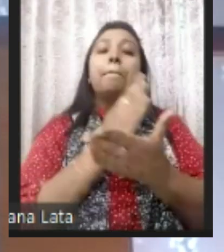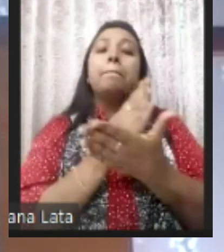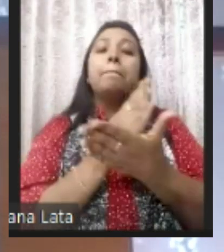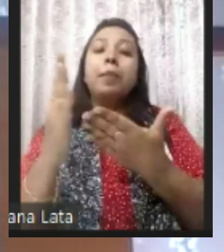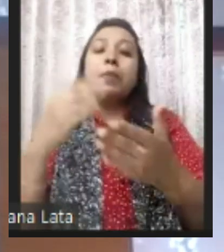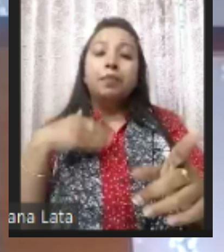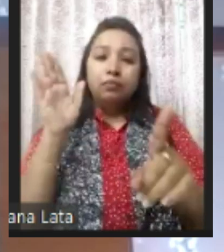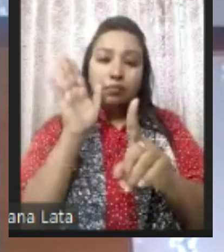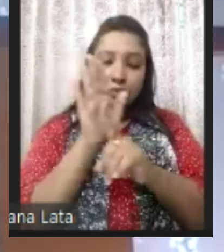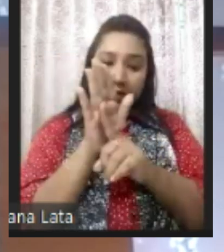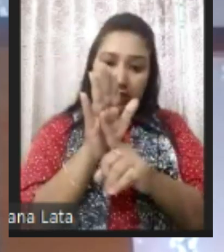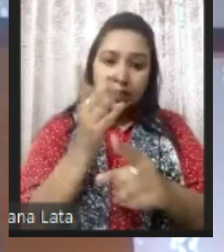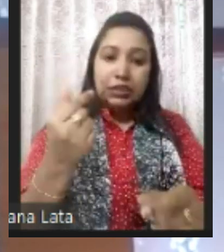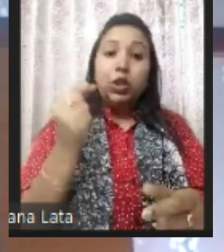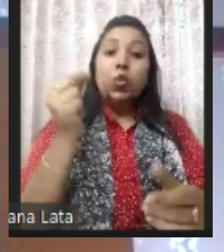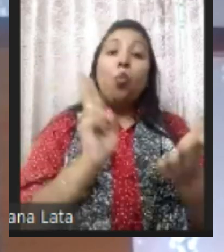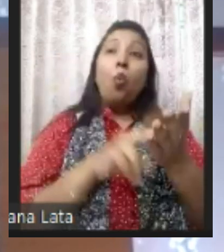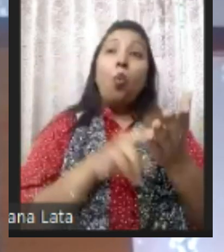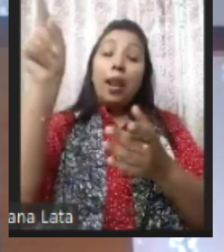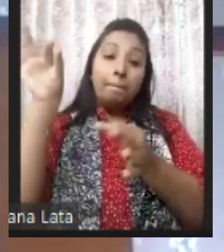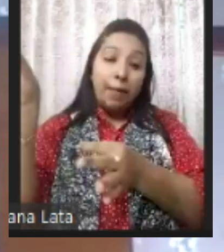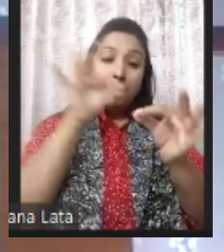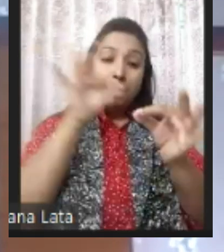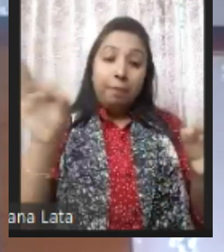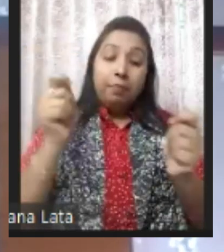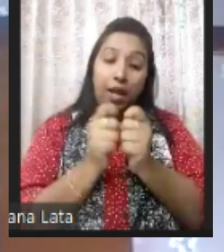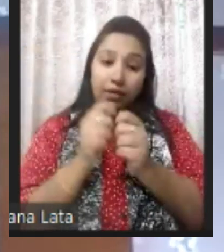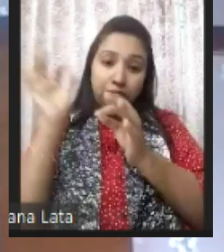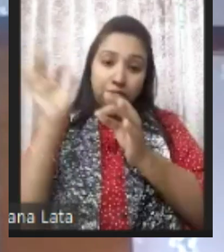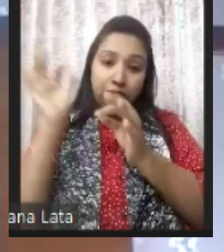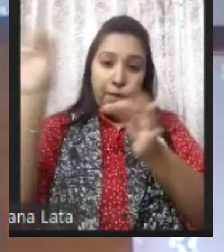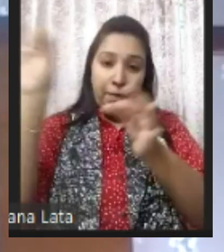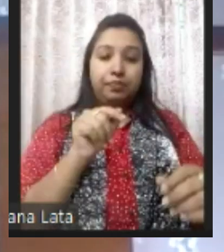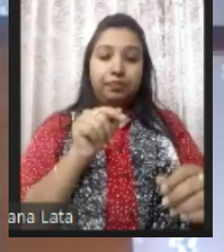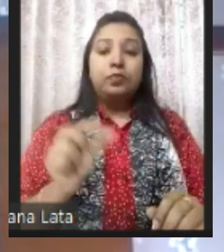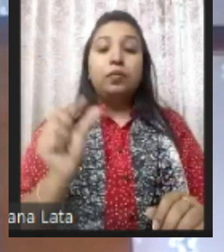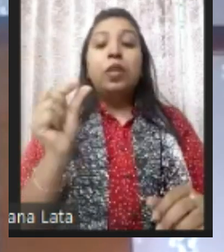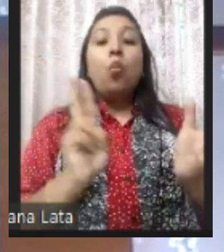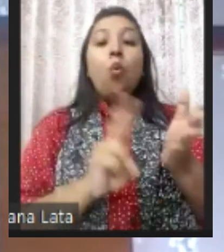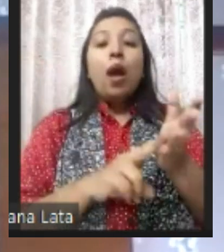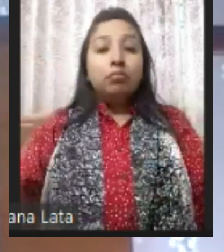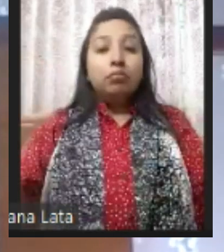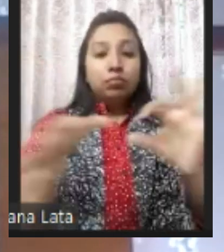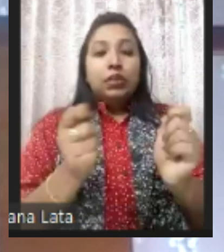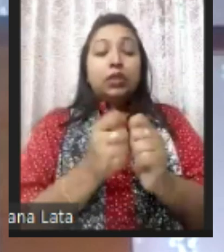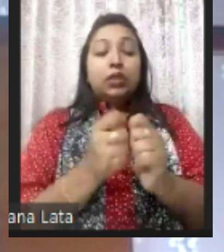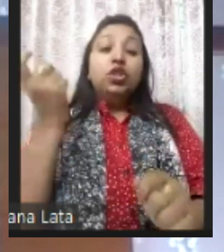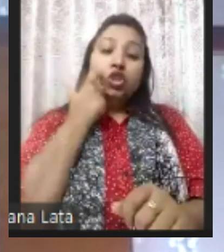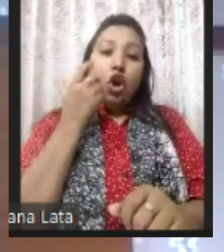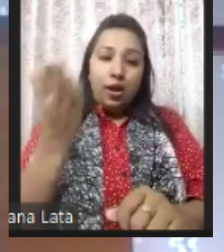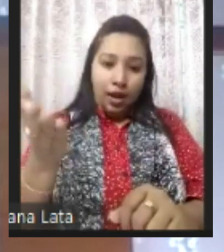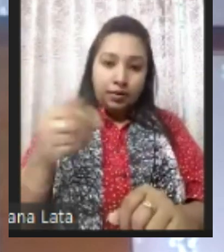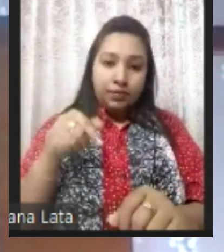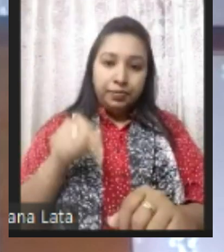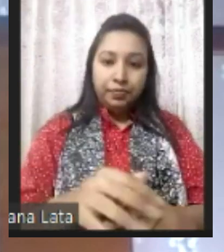government from the UN system. As UN is working closely in partnership with the government, we can work with the government